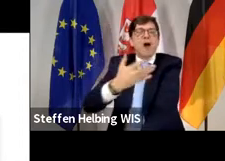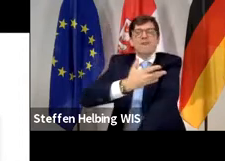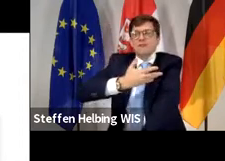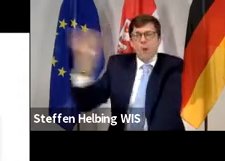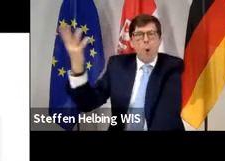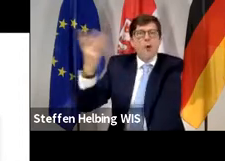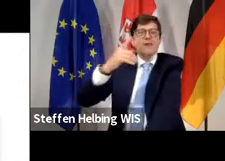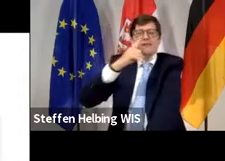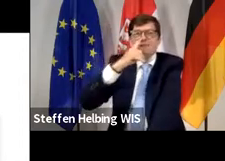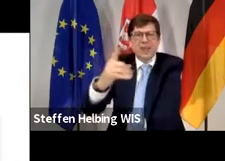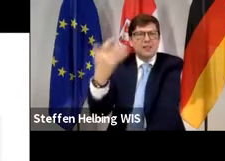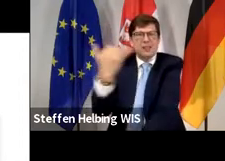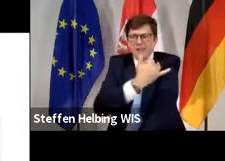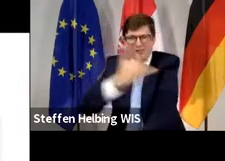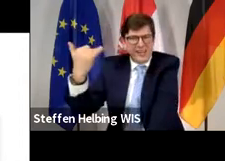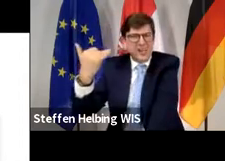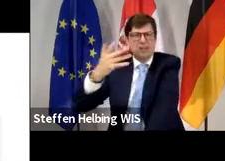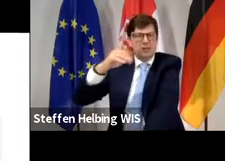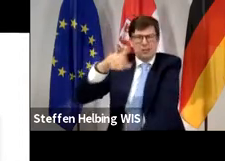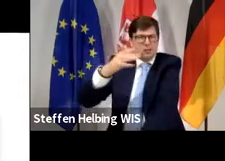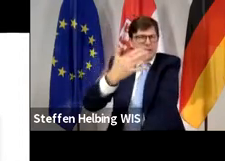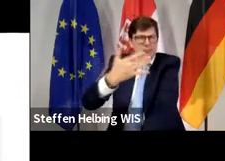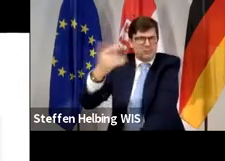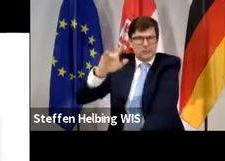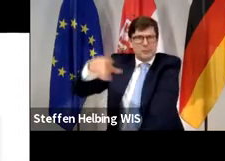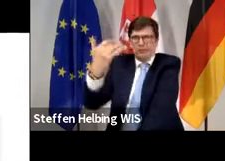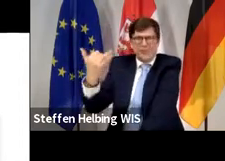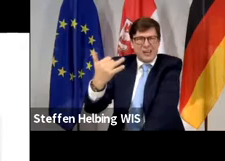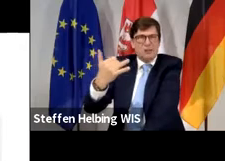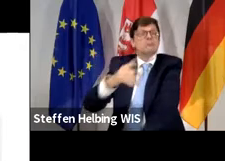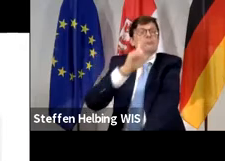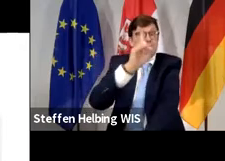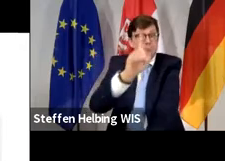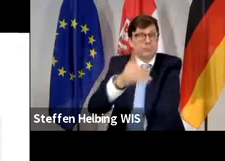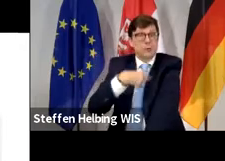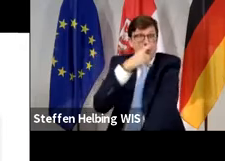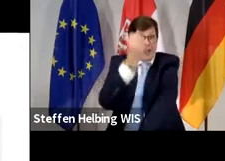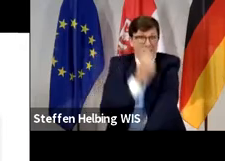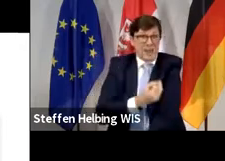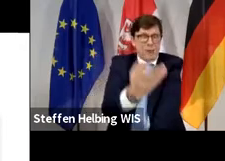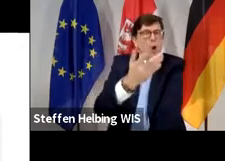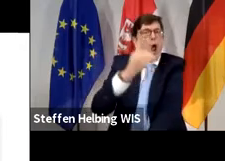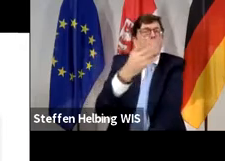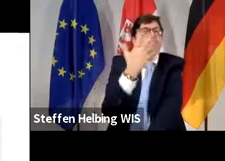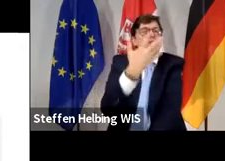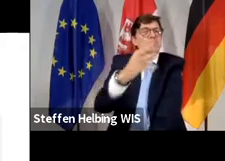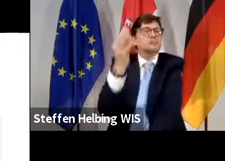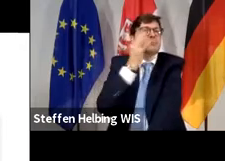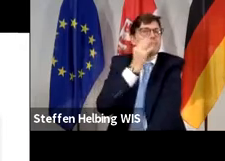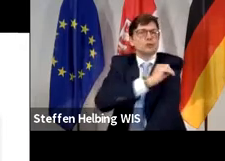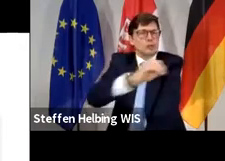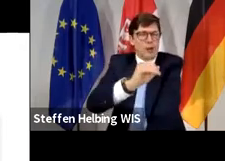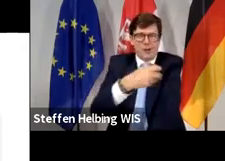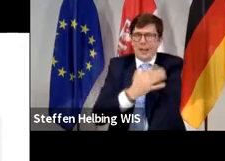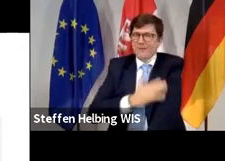So what I want to show, through the app, you can see the 5W questions, send the 5W questions